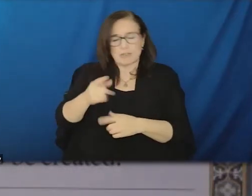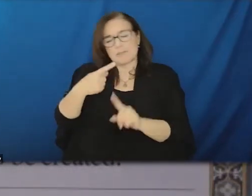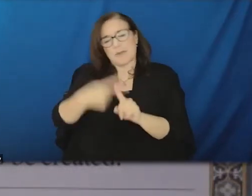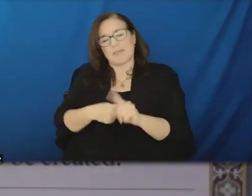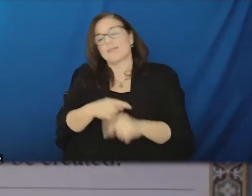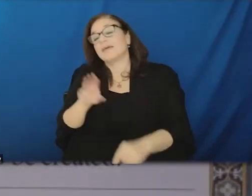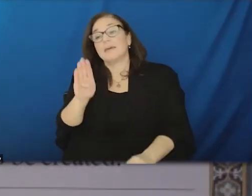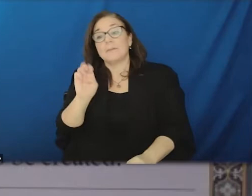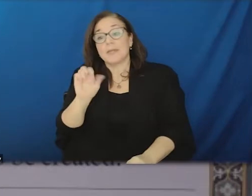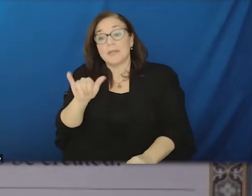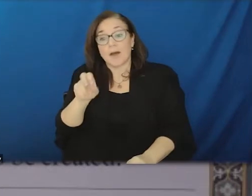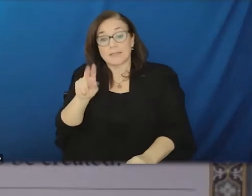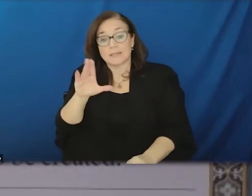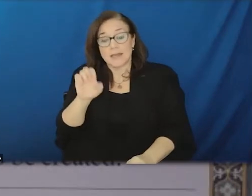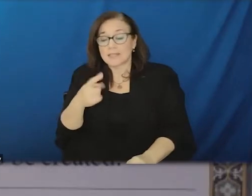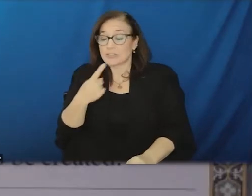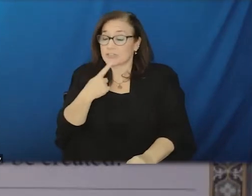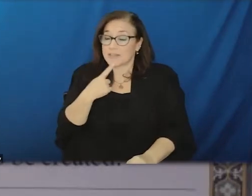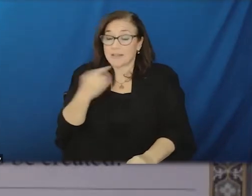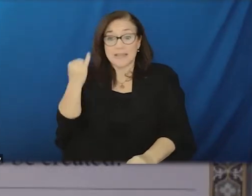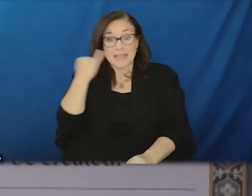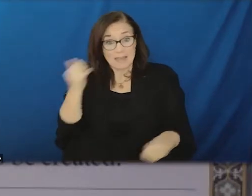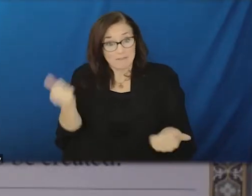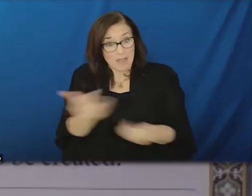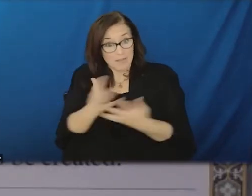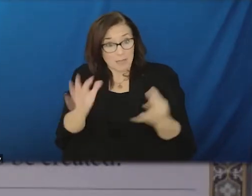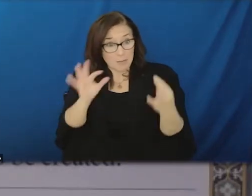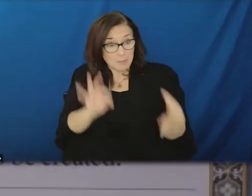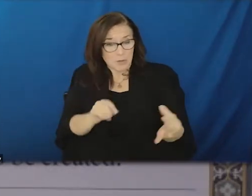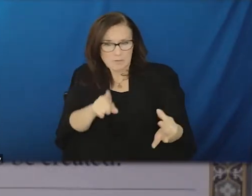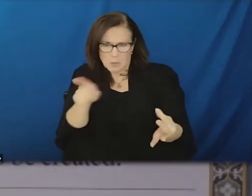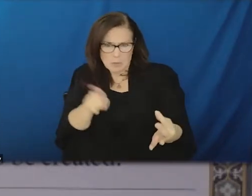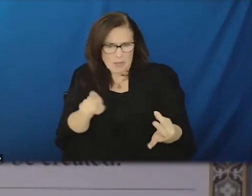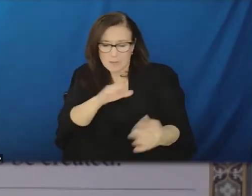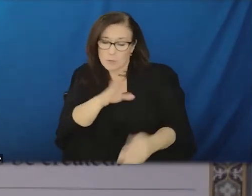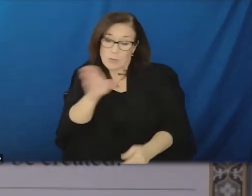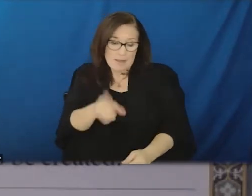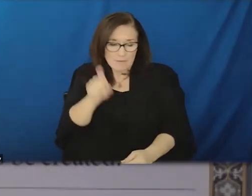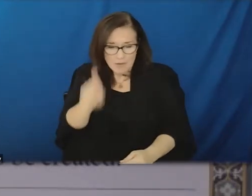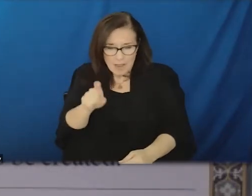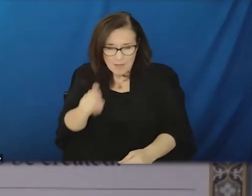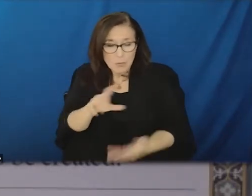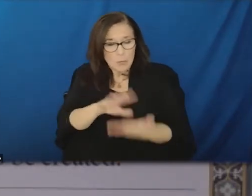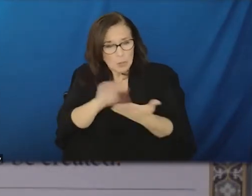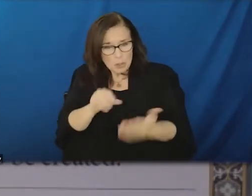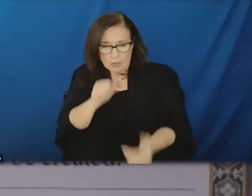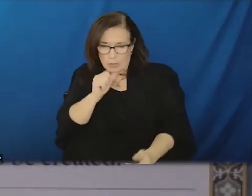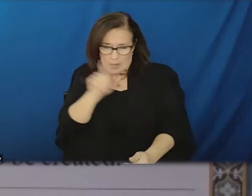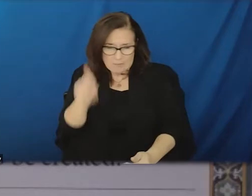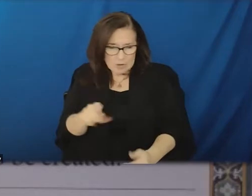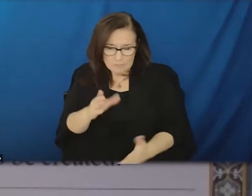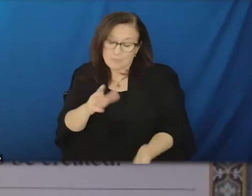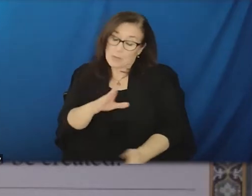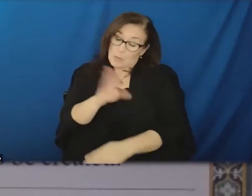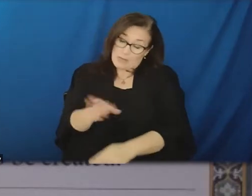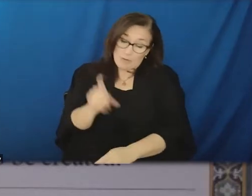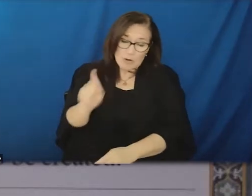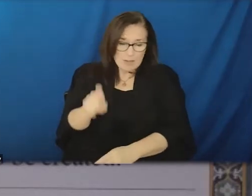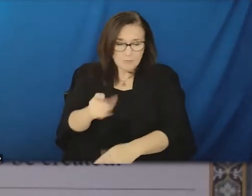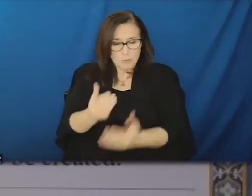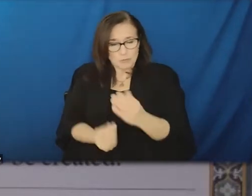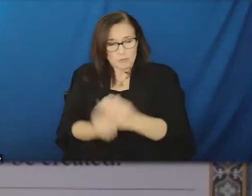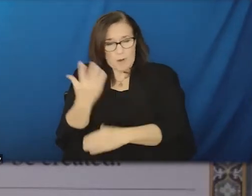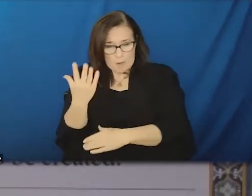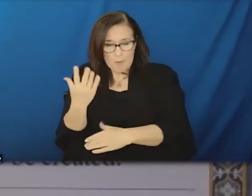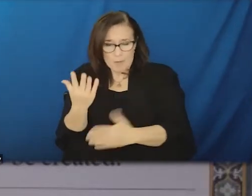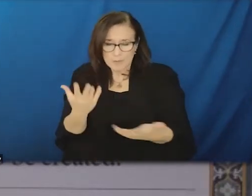if everything was perfect, you would never learn and you would never grow. So to all of you, we will continue to learn and to grow